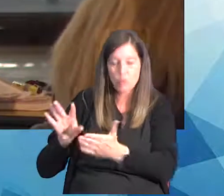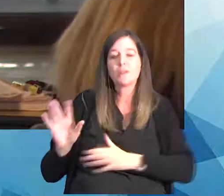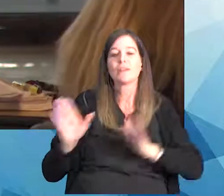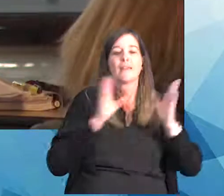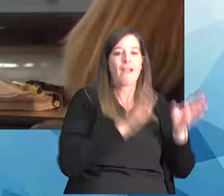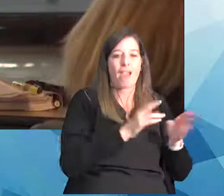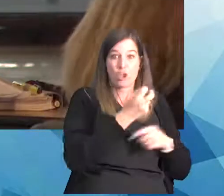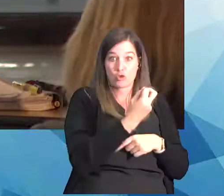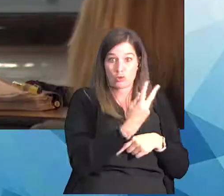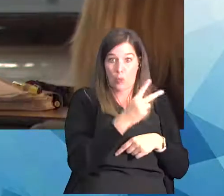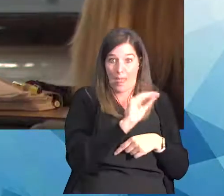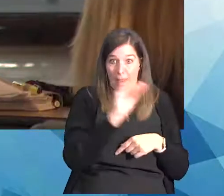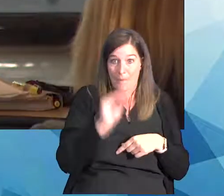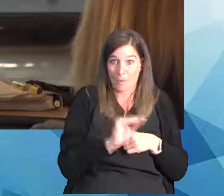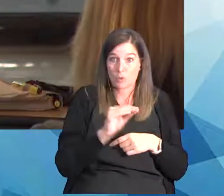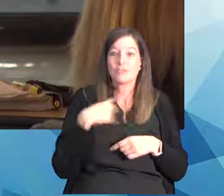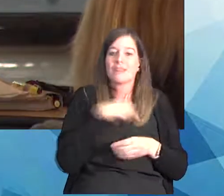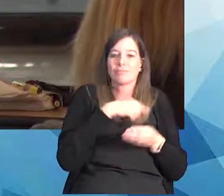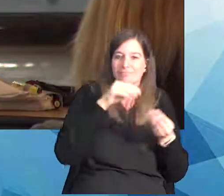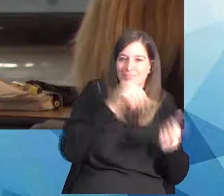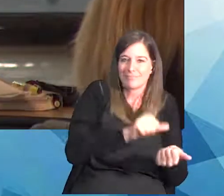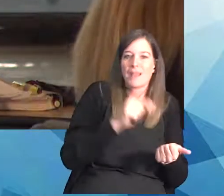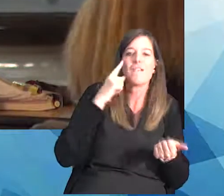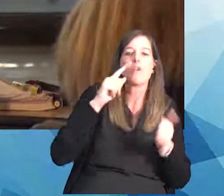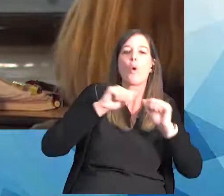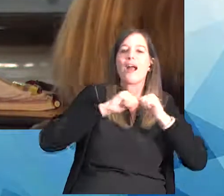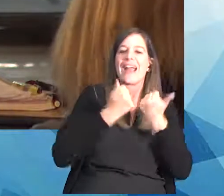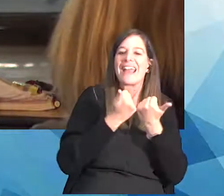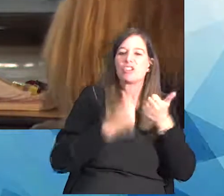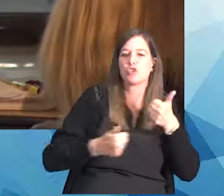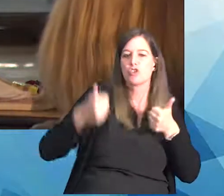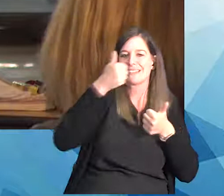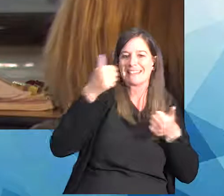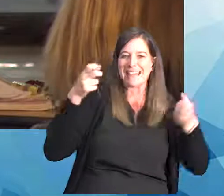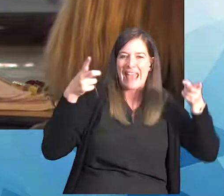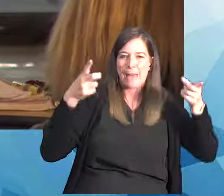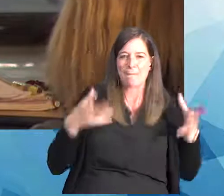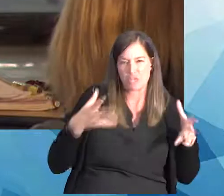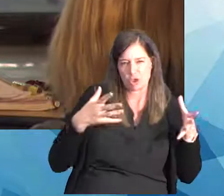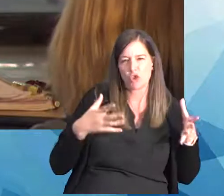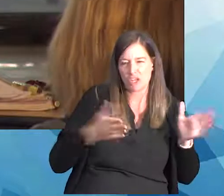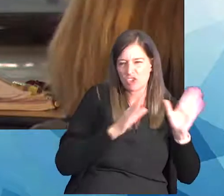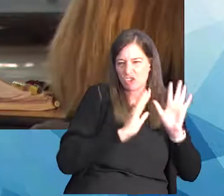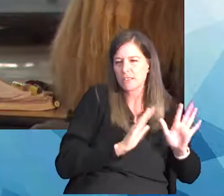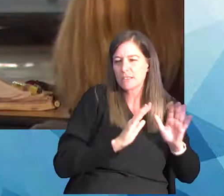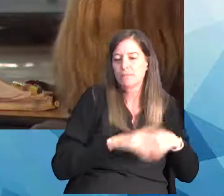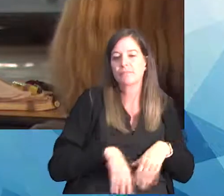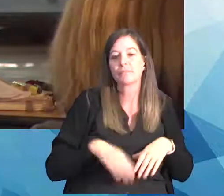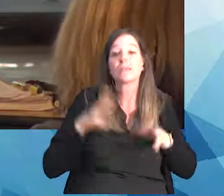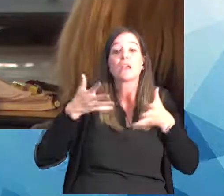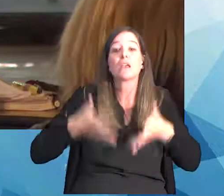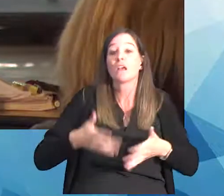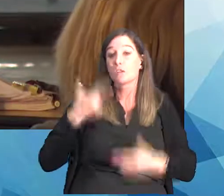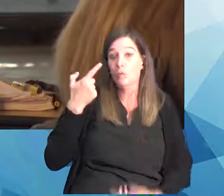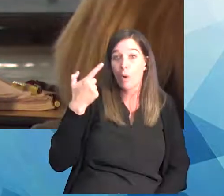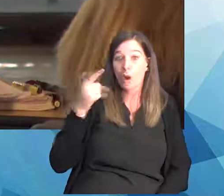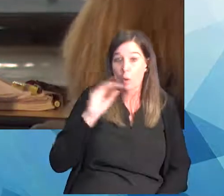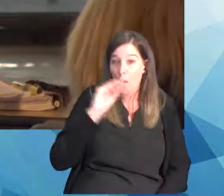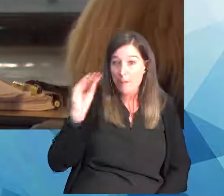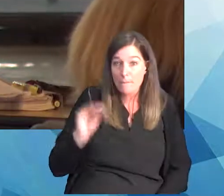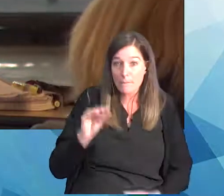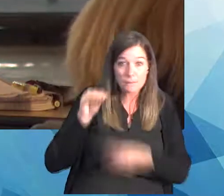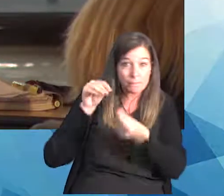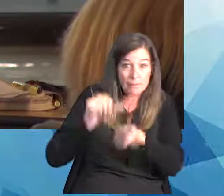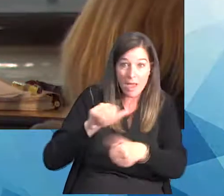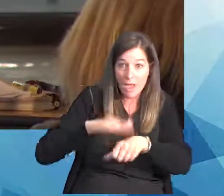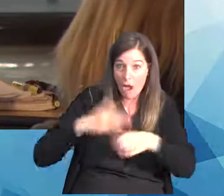in agency administration. The remaining 21% of our expenditures are in the areas of